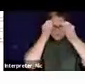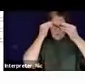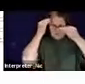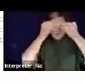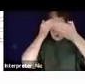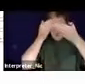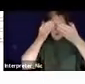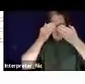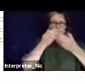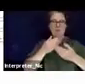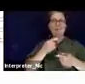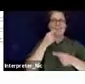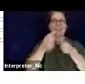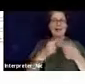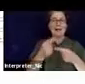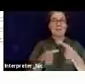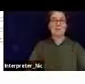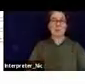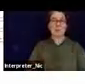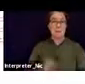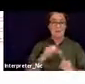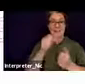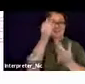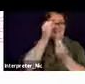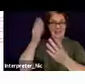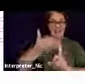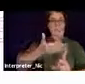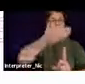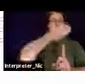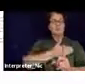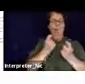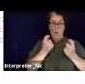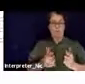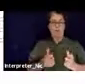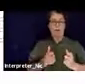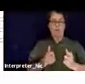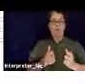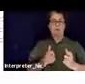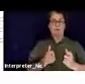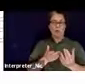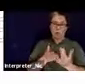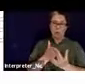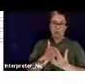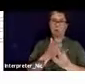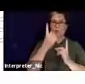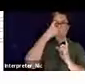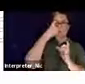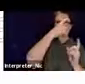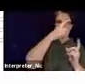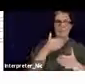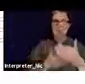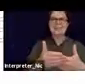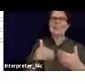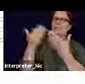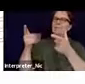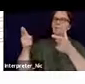ideally say as early as possible in the recruitment process, giving the employer plenty of time to put those adjustments in place. But equally,